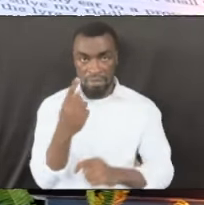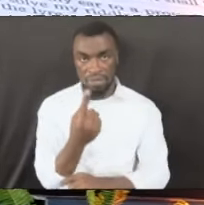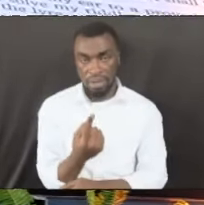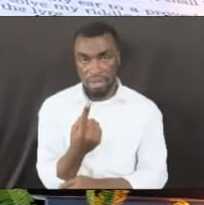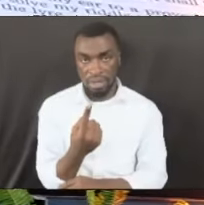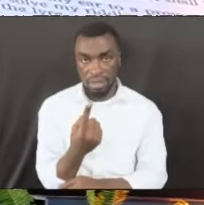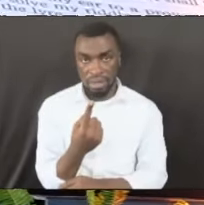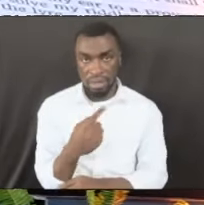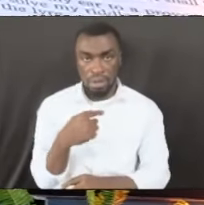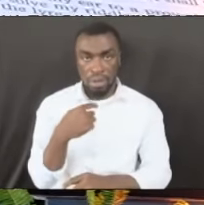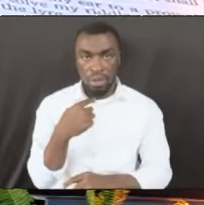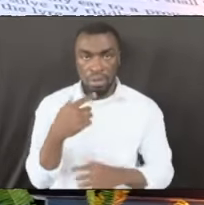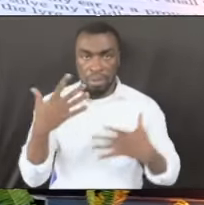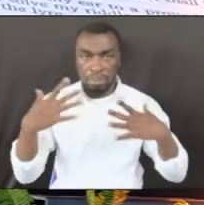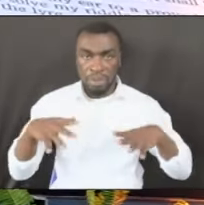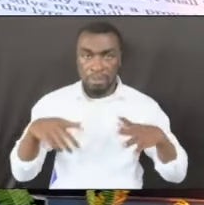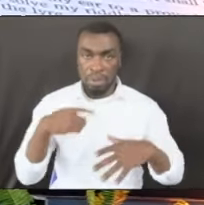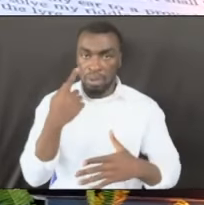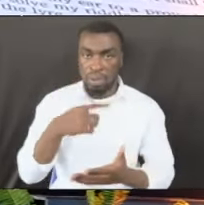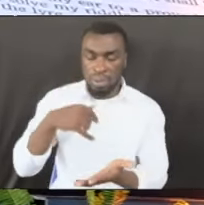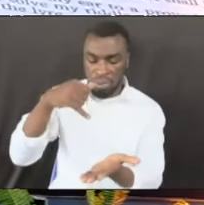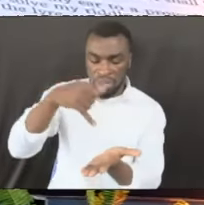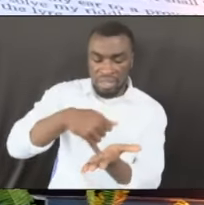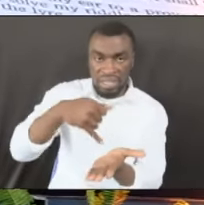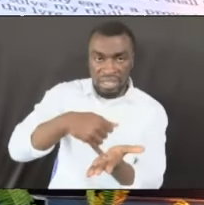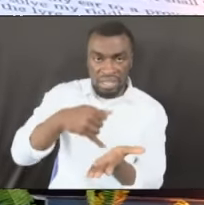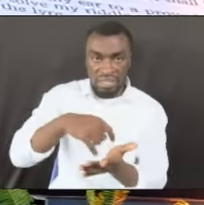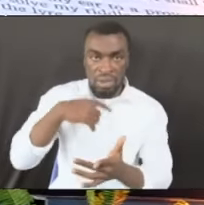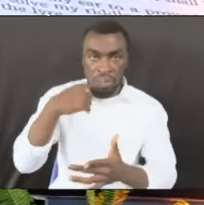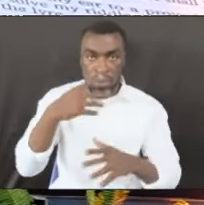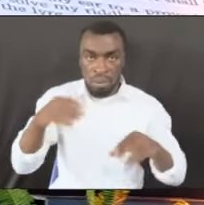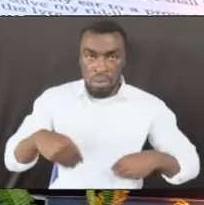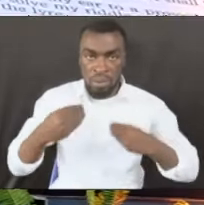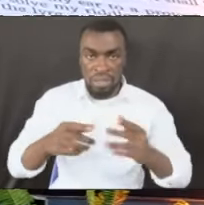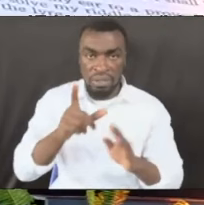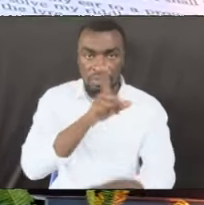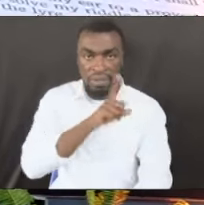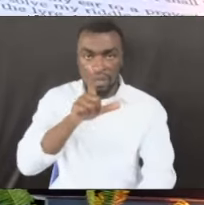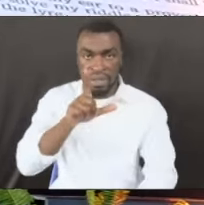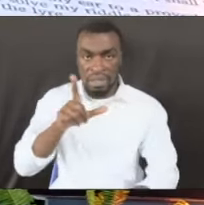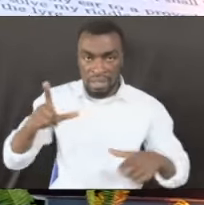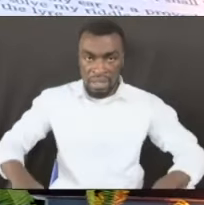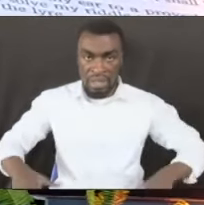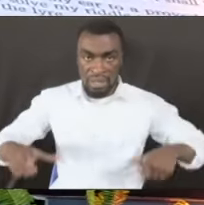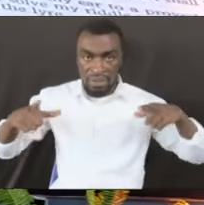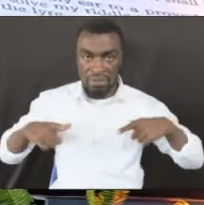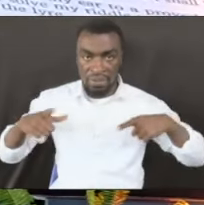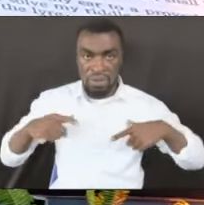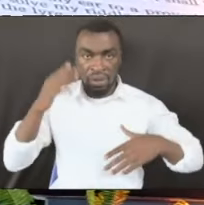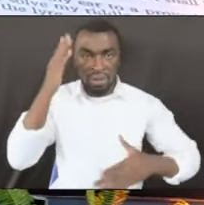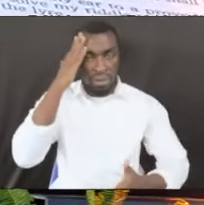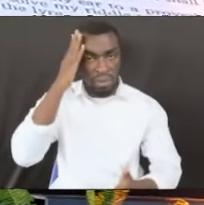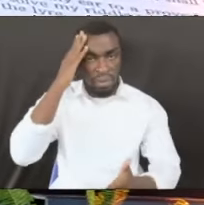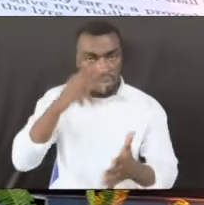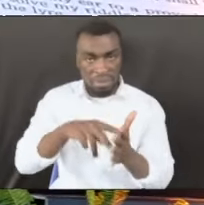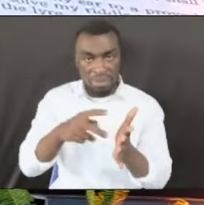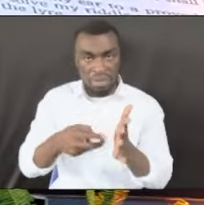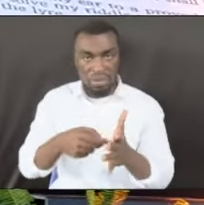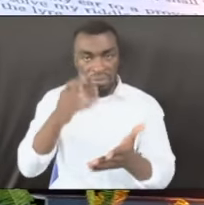Those who engage, those who give their lives to Christ-like ministry, know the meaning of true happiness.